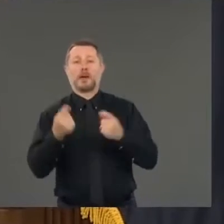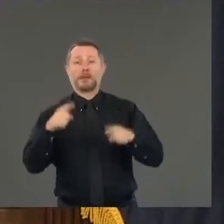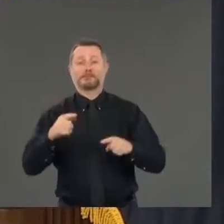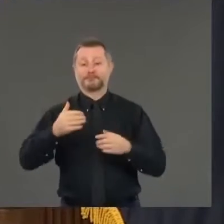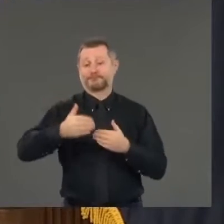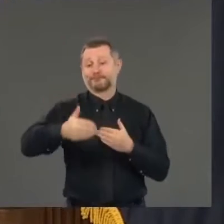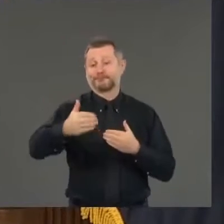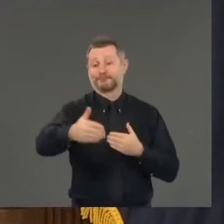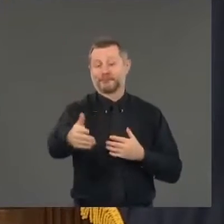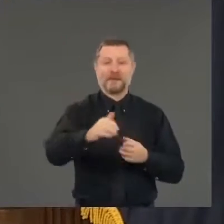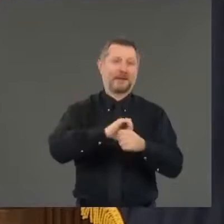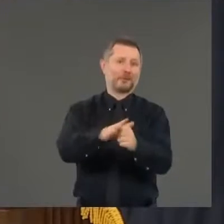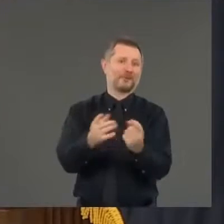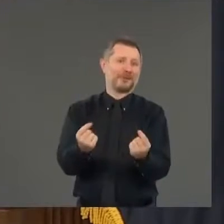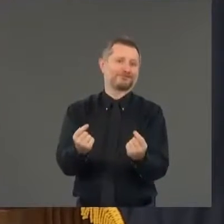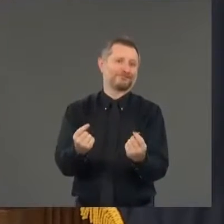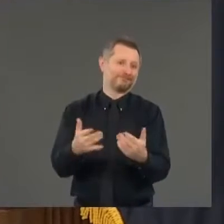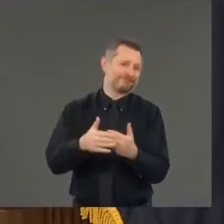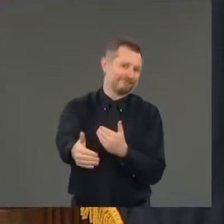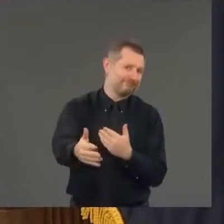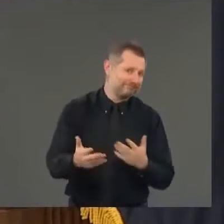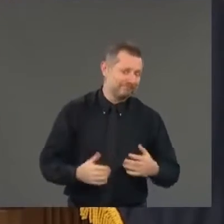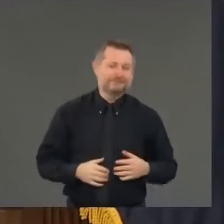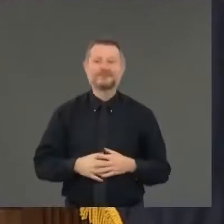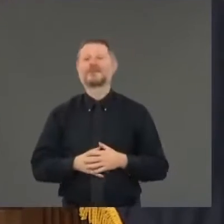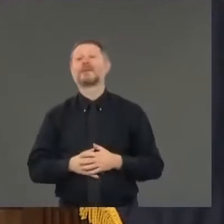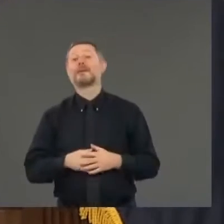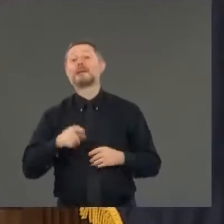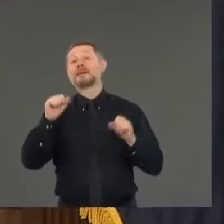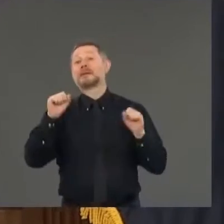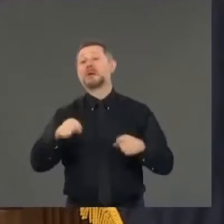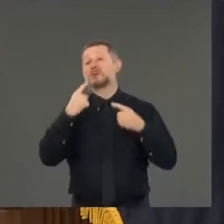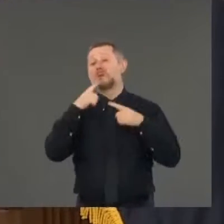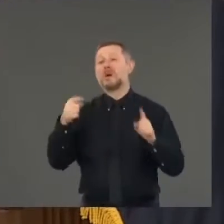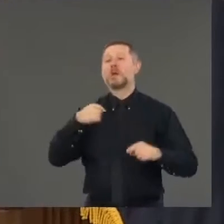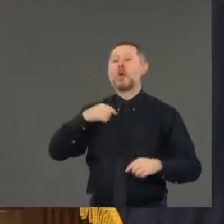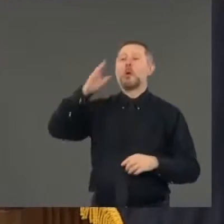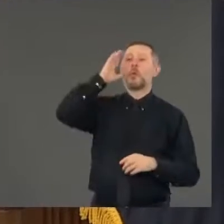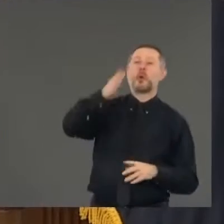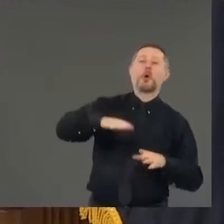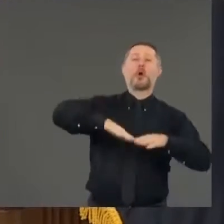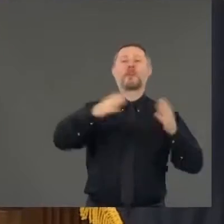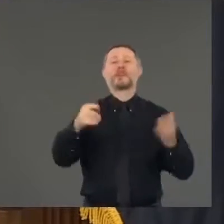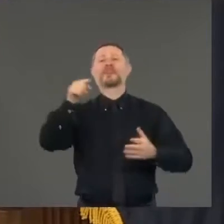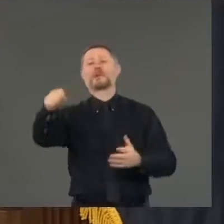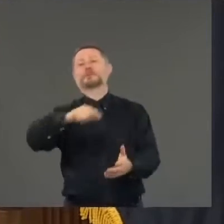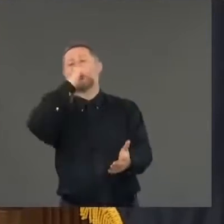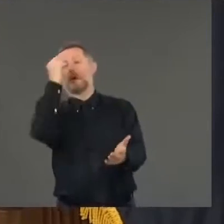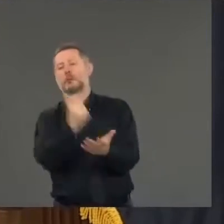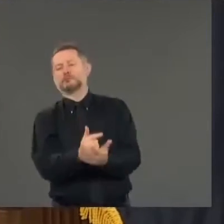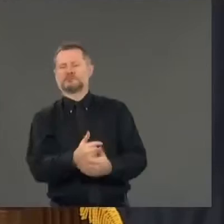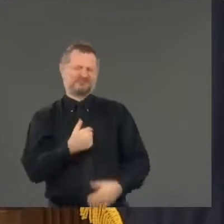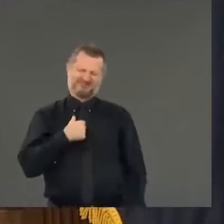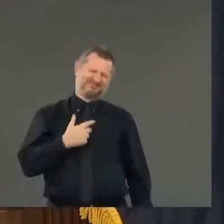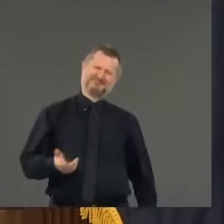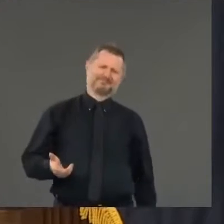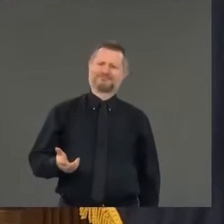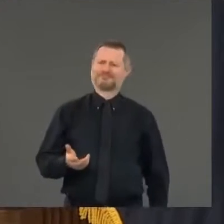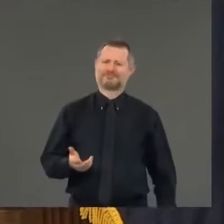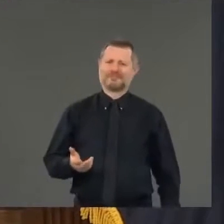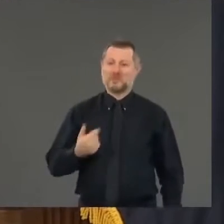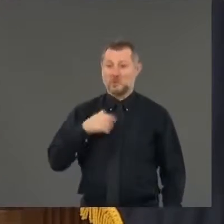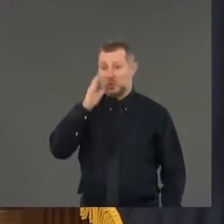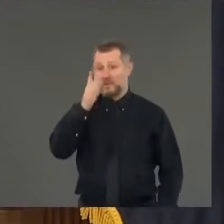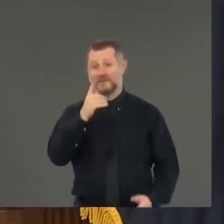virus between now and then, right? Nobody's going to say, I'm going to open the schools, no matter what the facts, no matter how bad